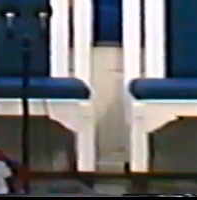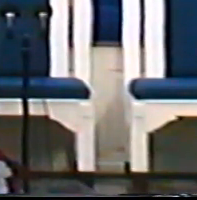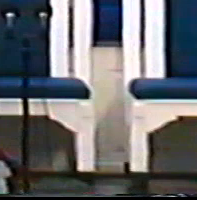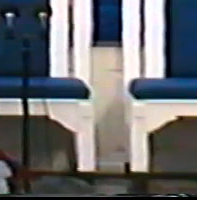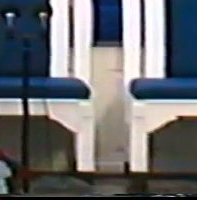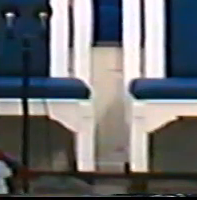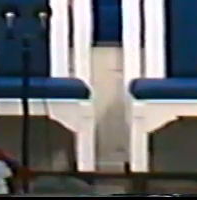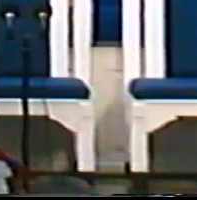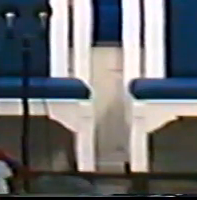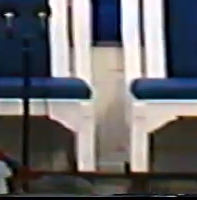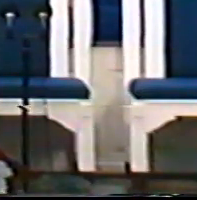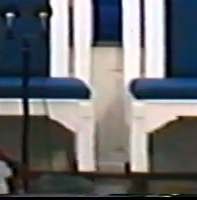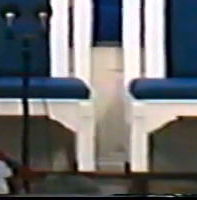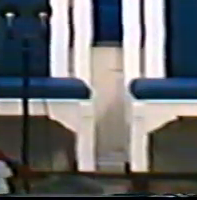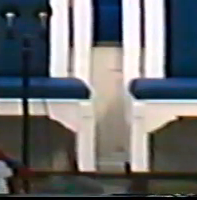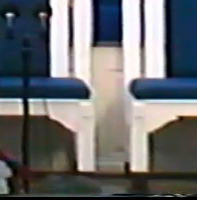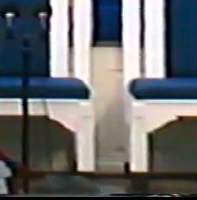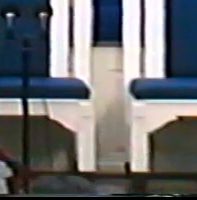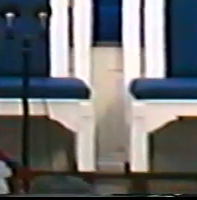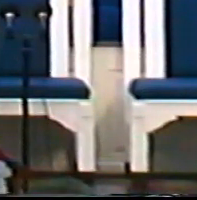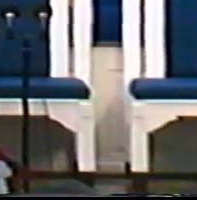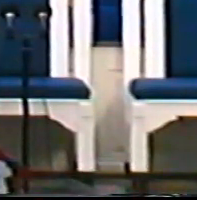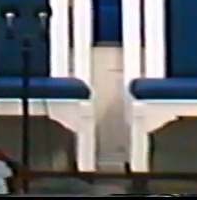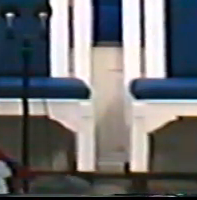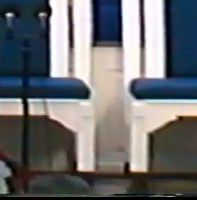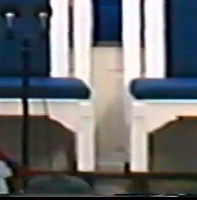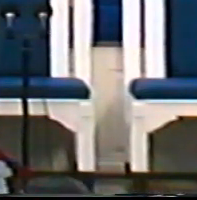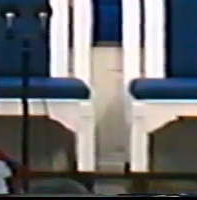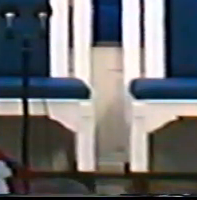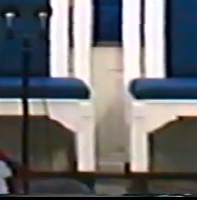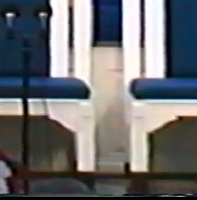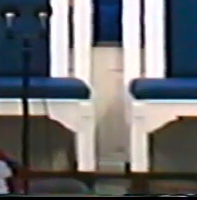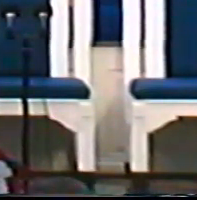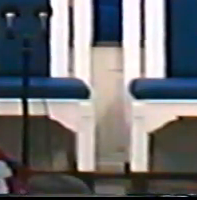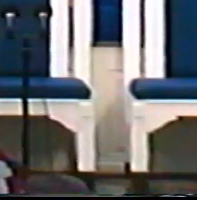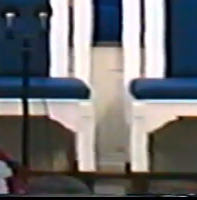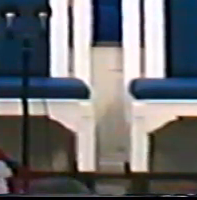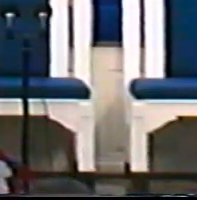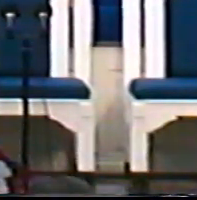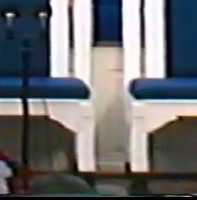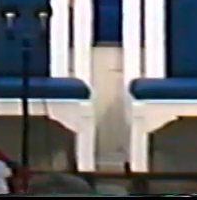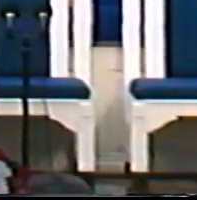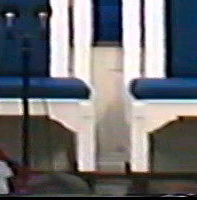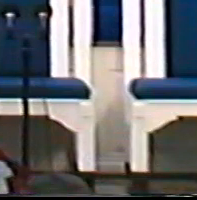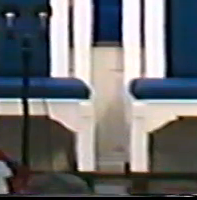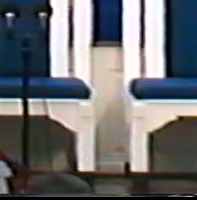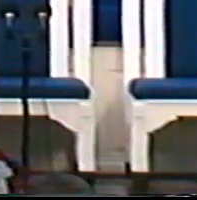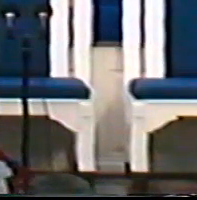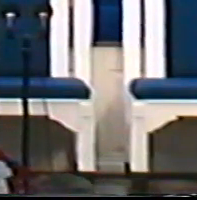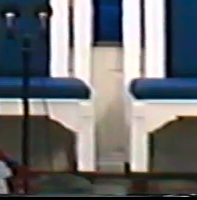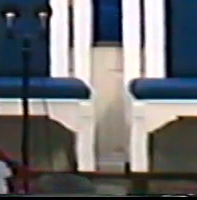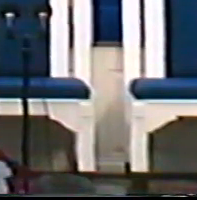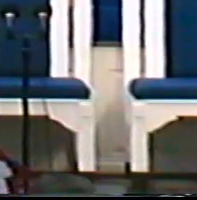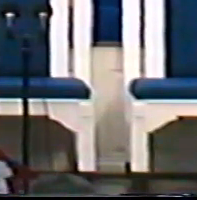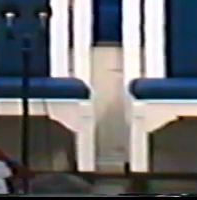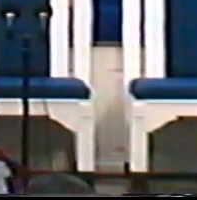I'm not going to sing. I'm sorry. I told her I was going to sing, but I'm not. I'm sorry, Gina. I looked over and saw her sitting over there.